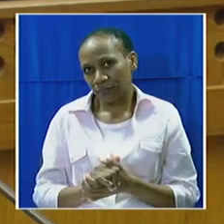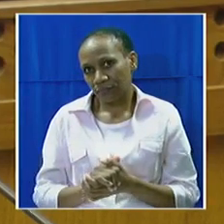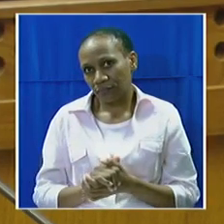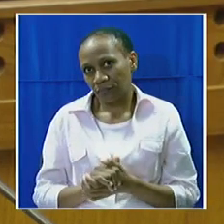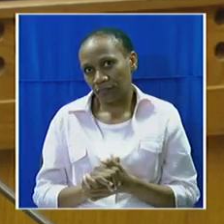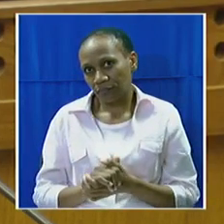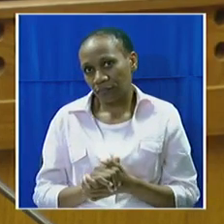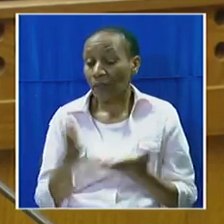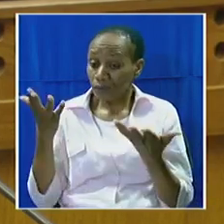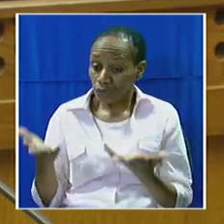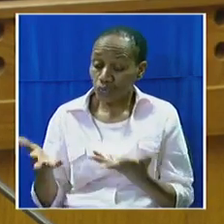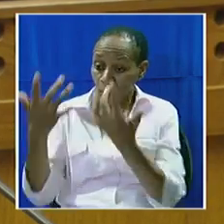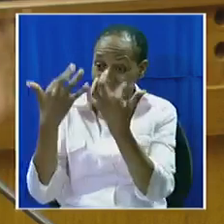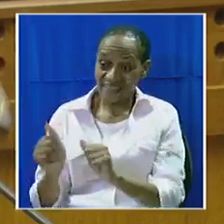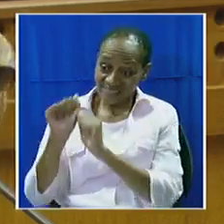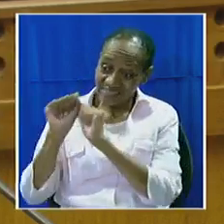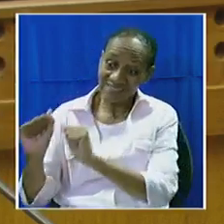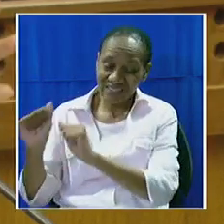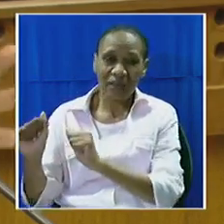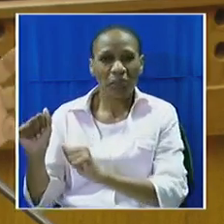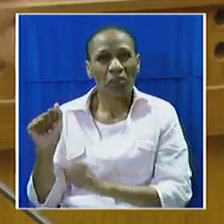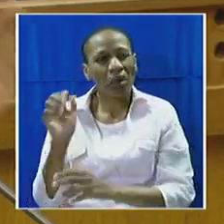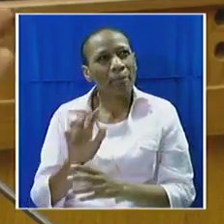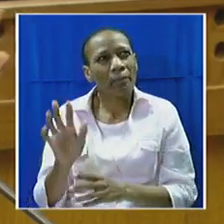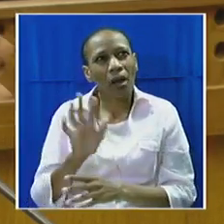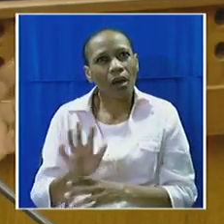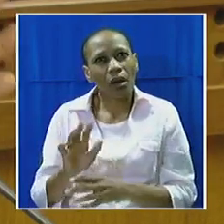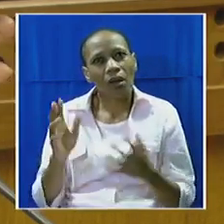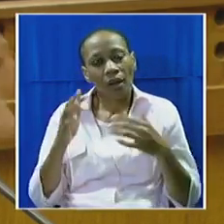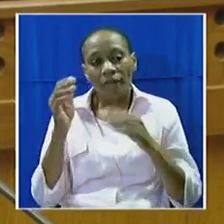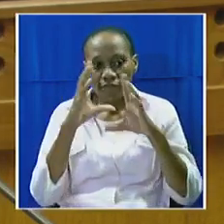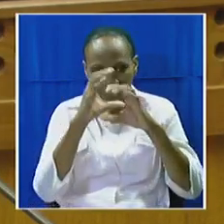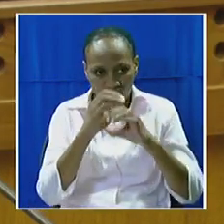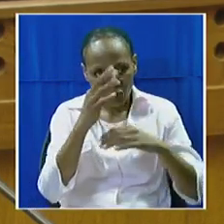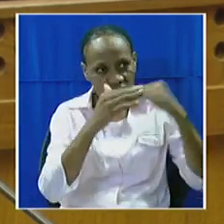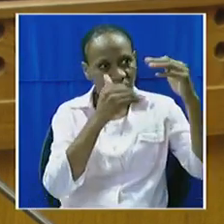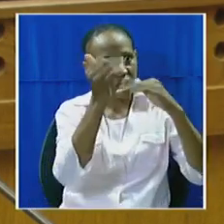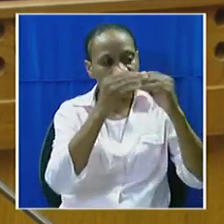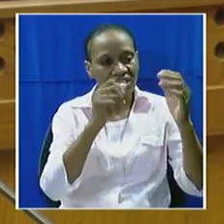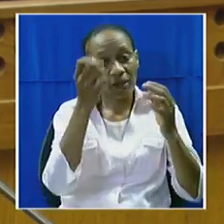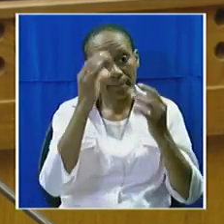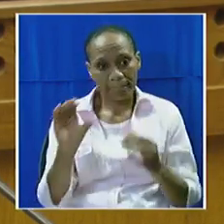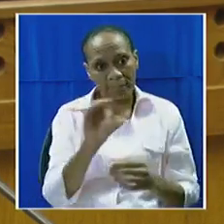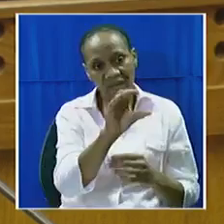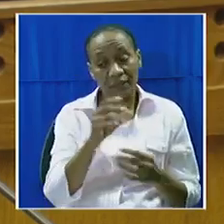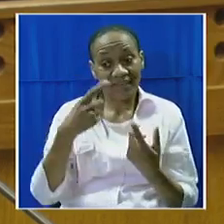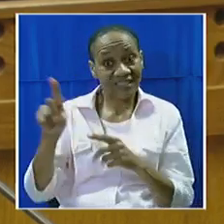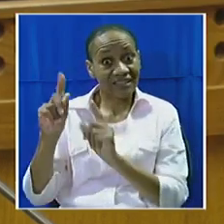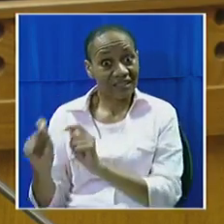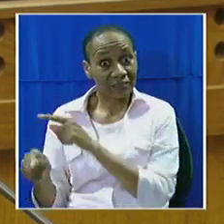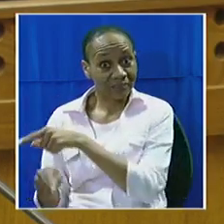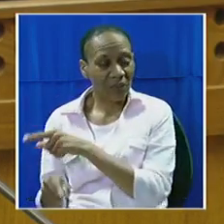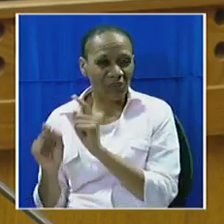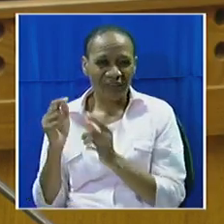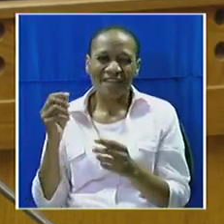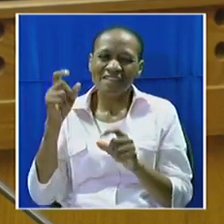On their capital budget, which is supposed to be infrastructure investment, the City of Cape Town was